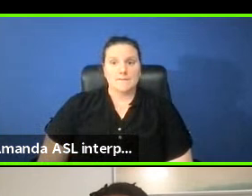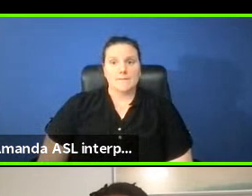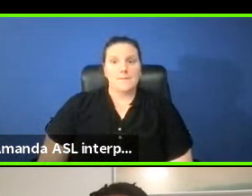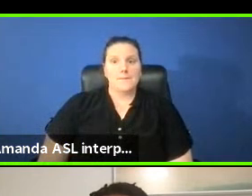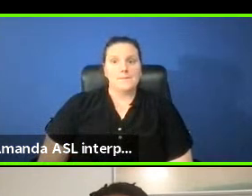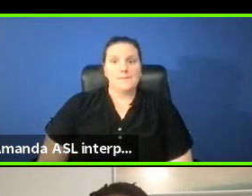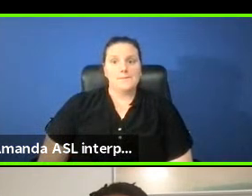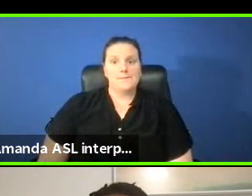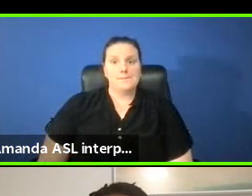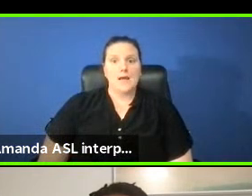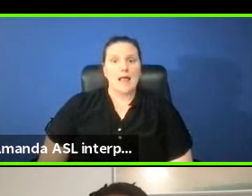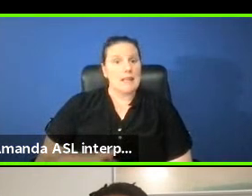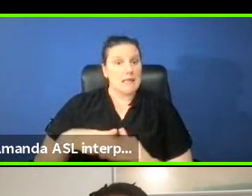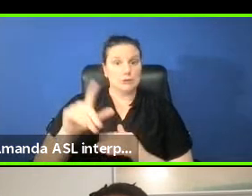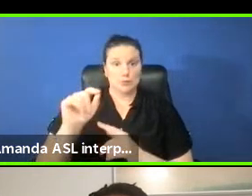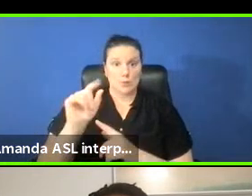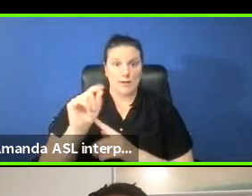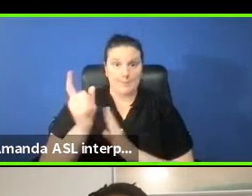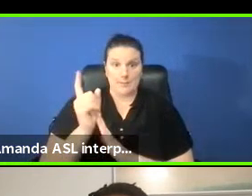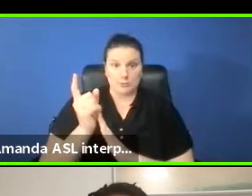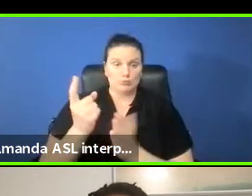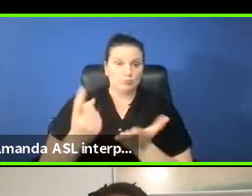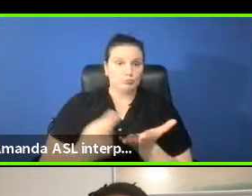at least 20 minutes to